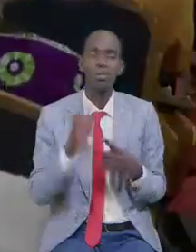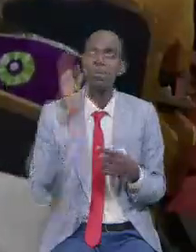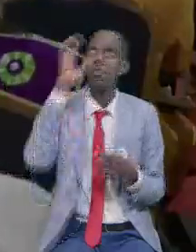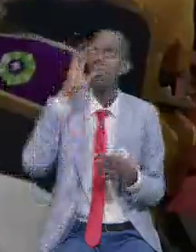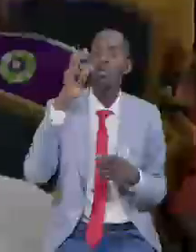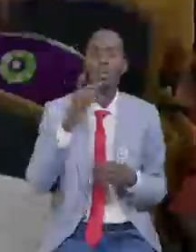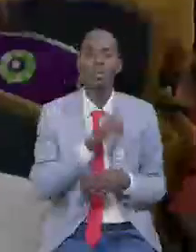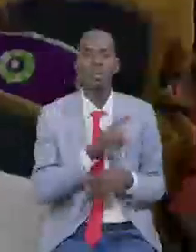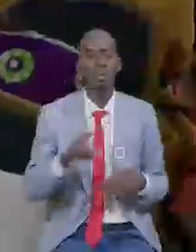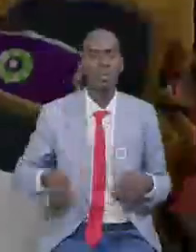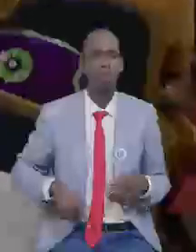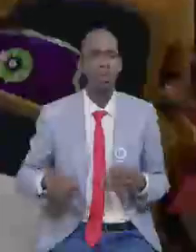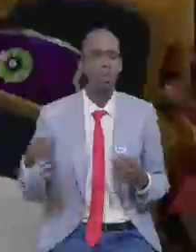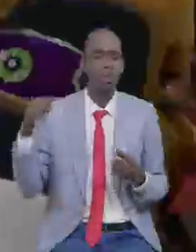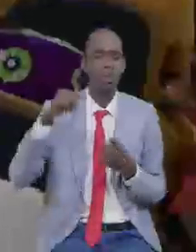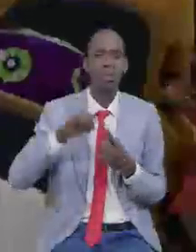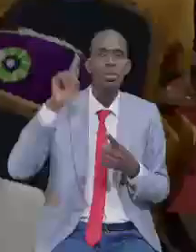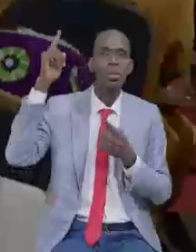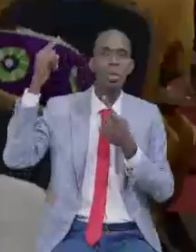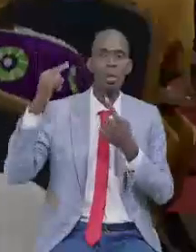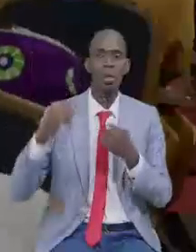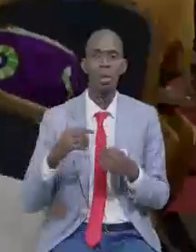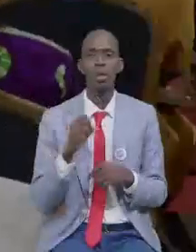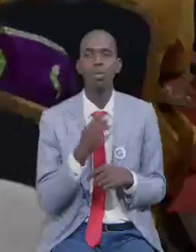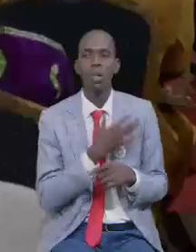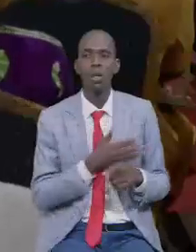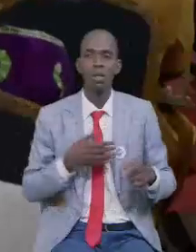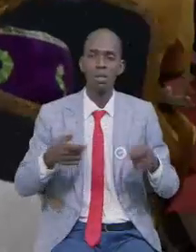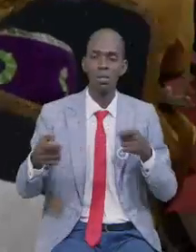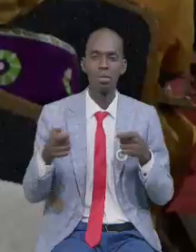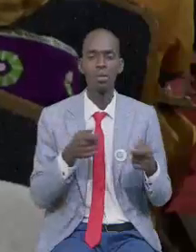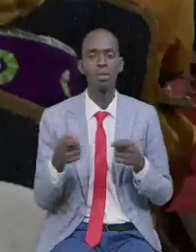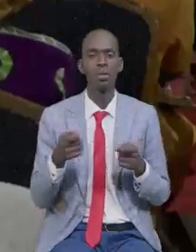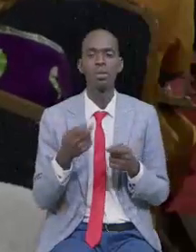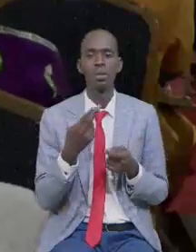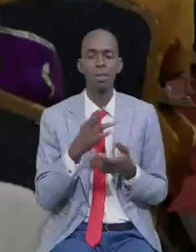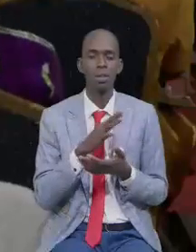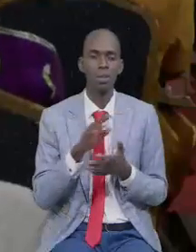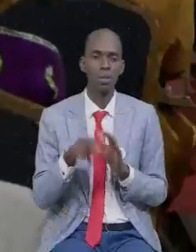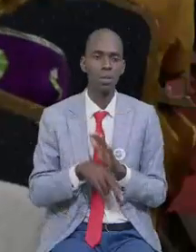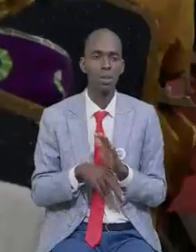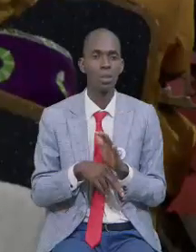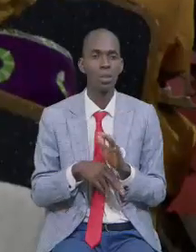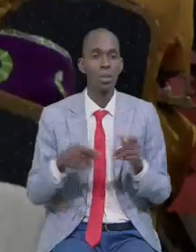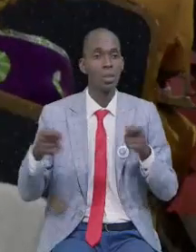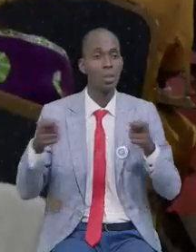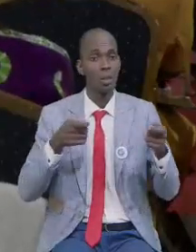Lord till he come and rain righteousness upon you.